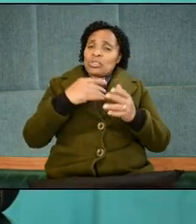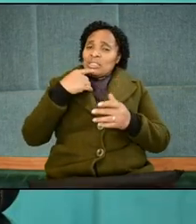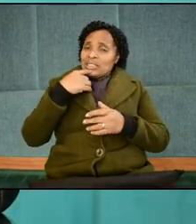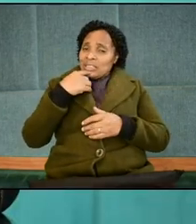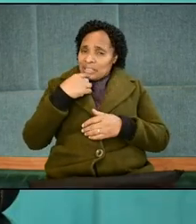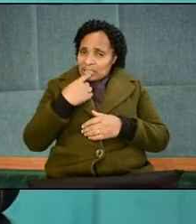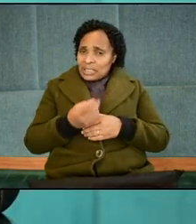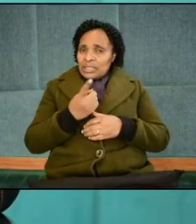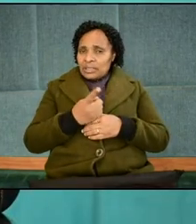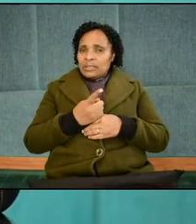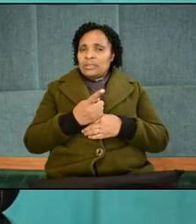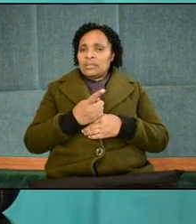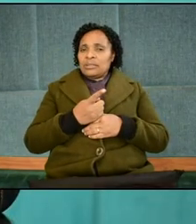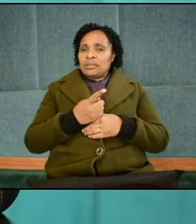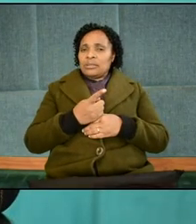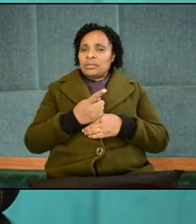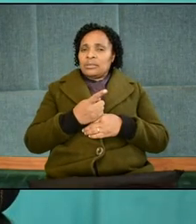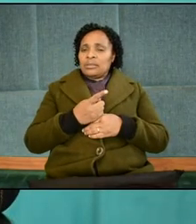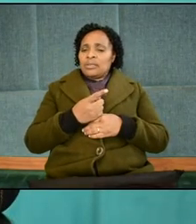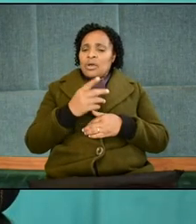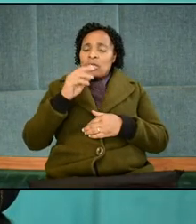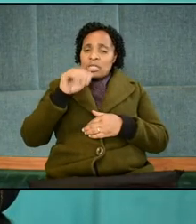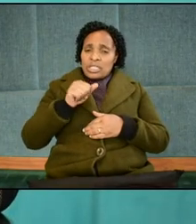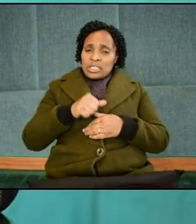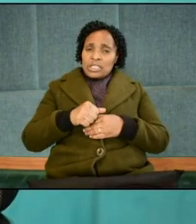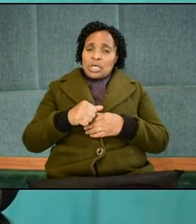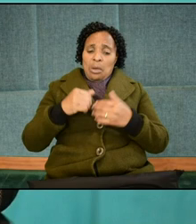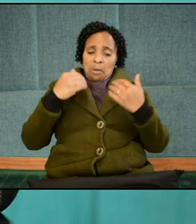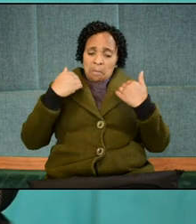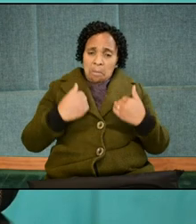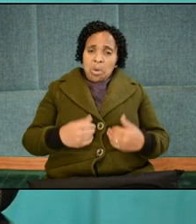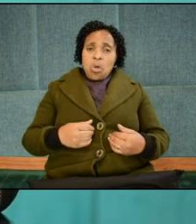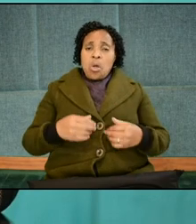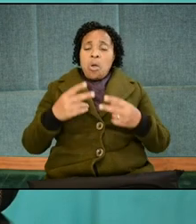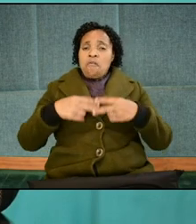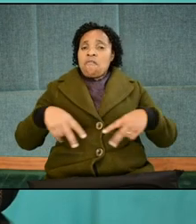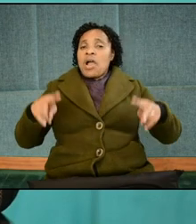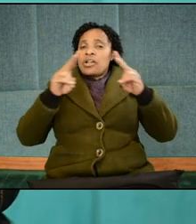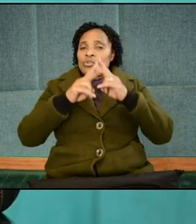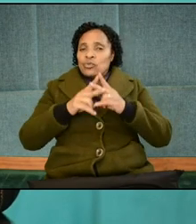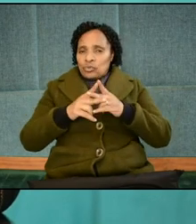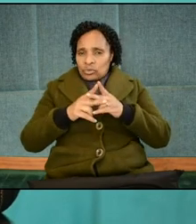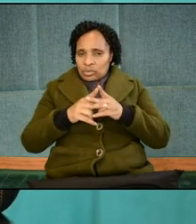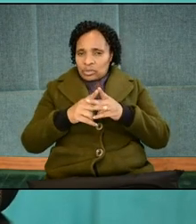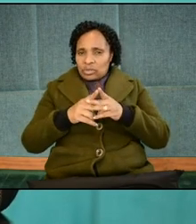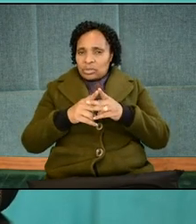warning moral values just before the coming of Christ?